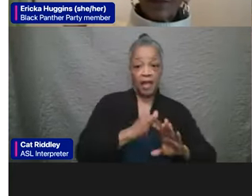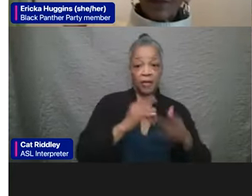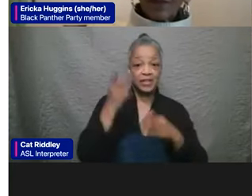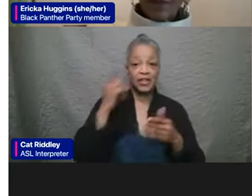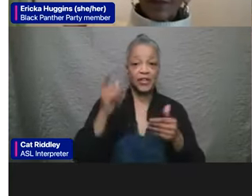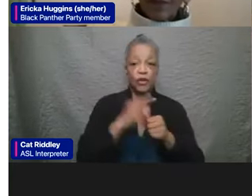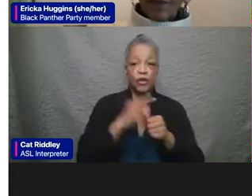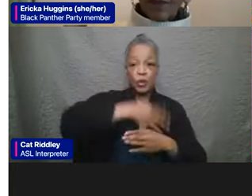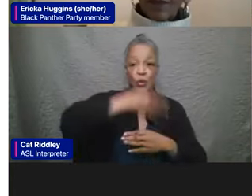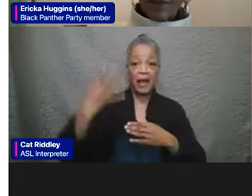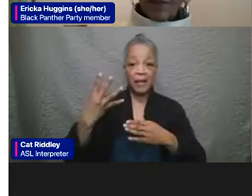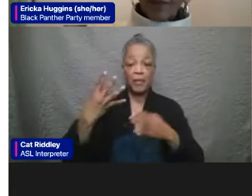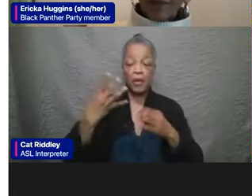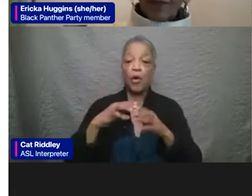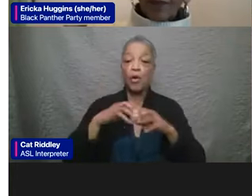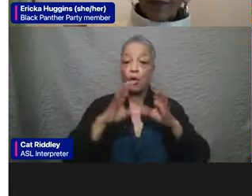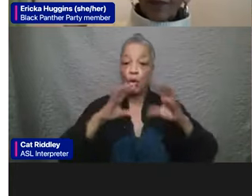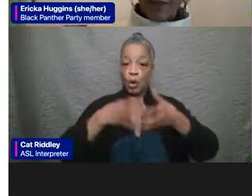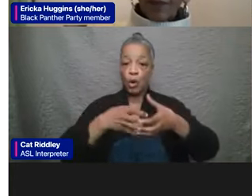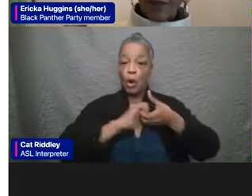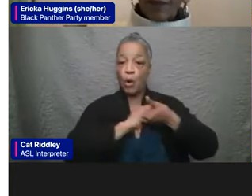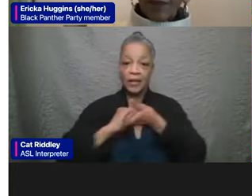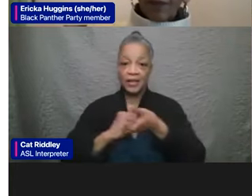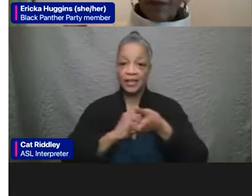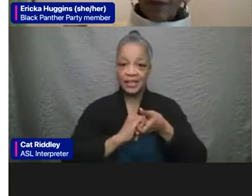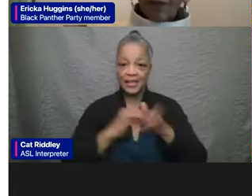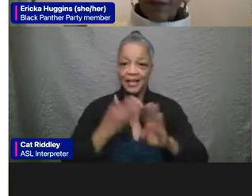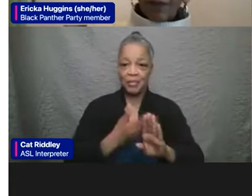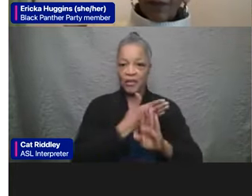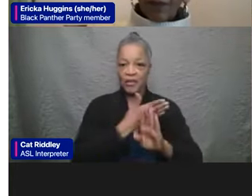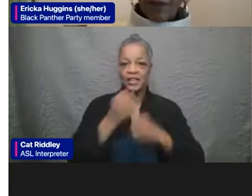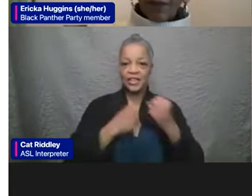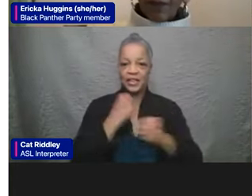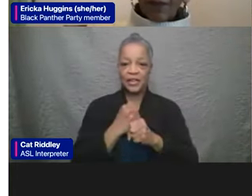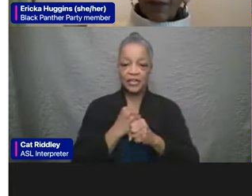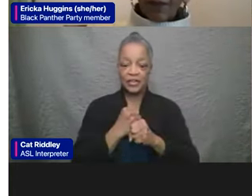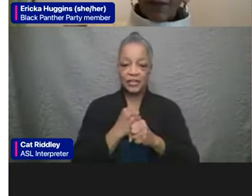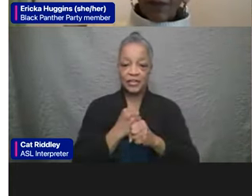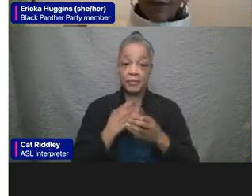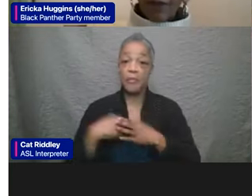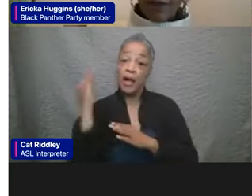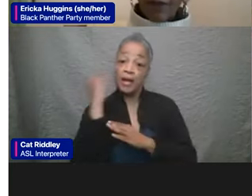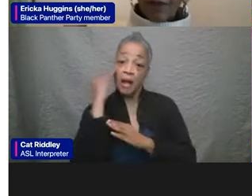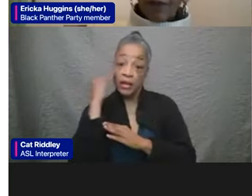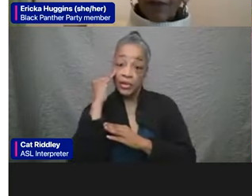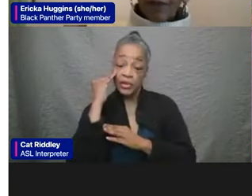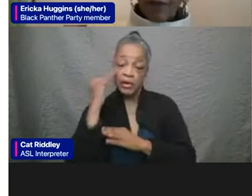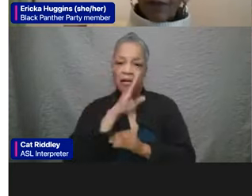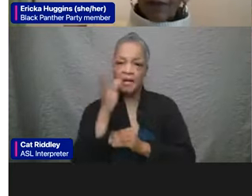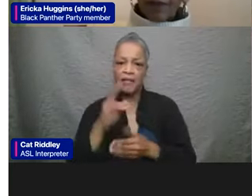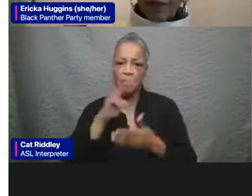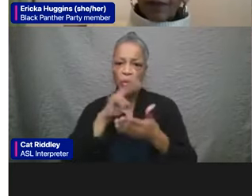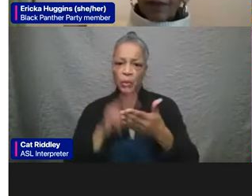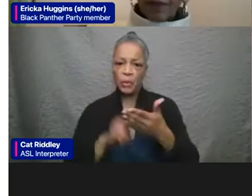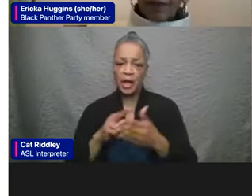Rainbow Coalition emerging in the previous years. To my knowledge, I've never read